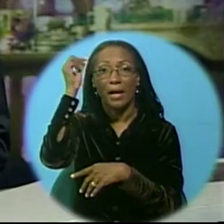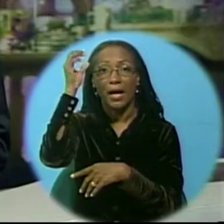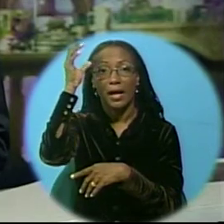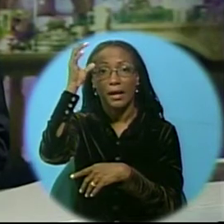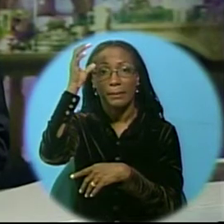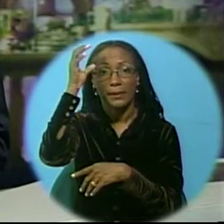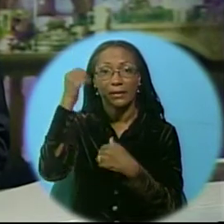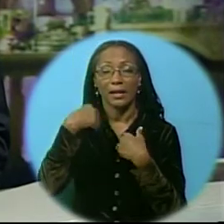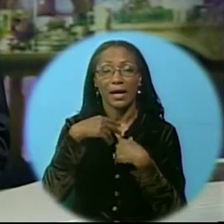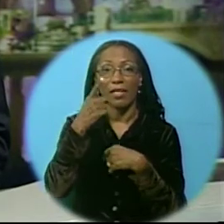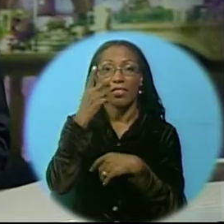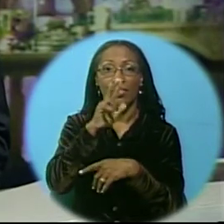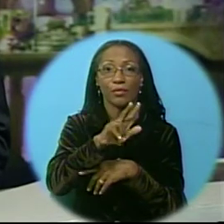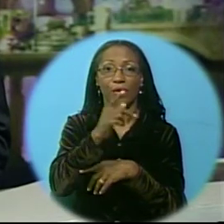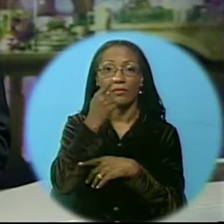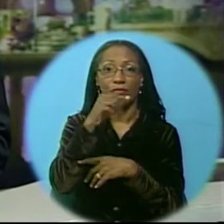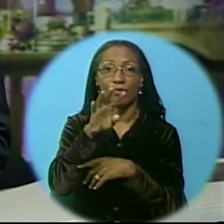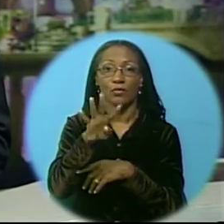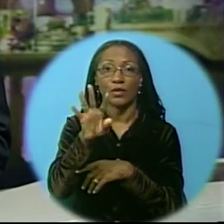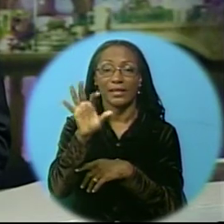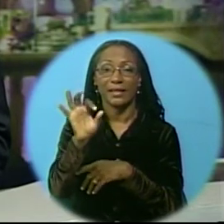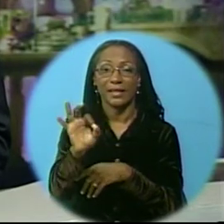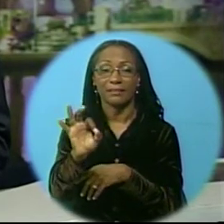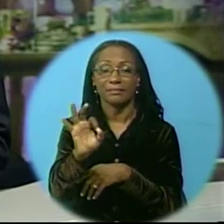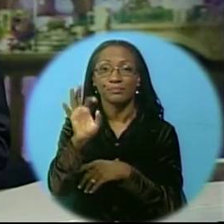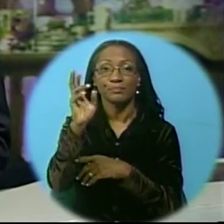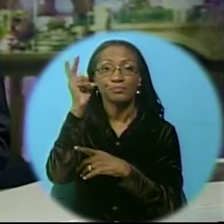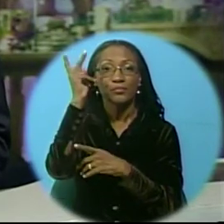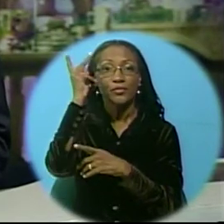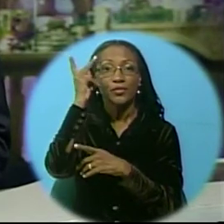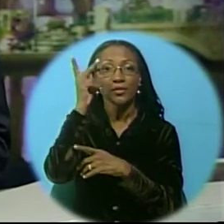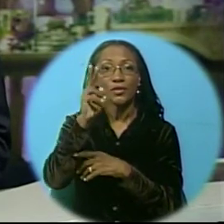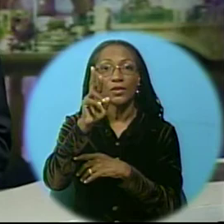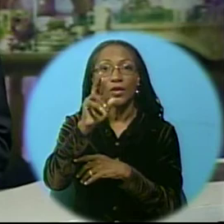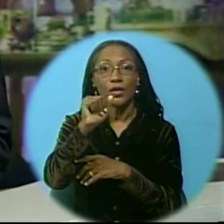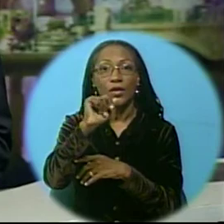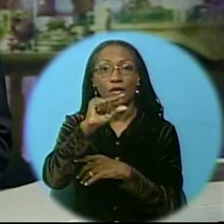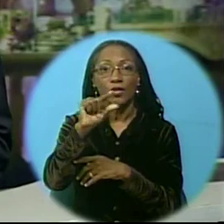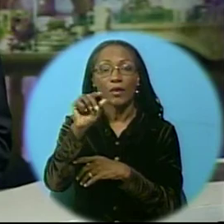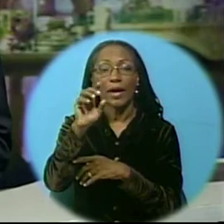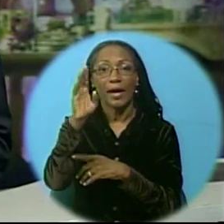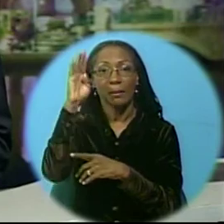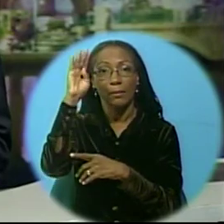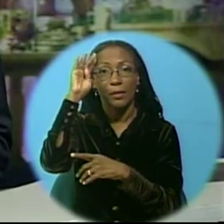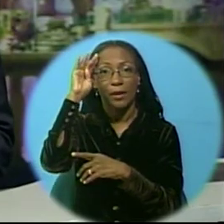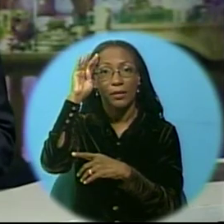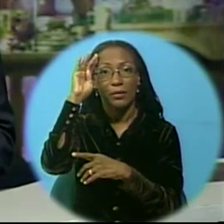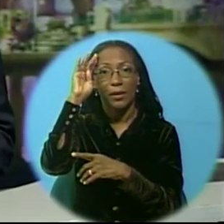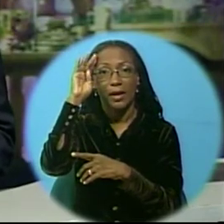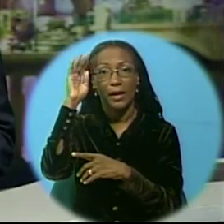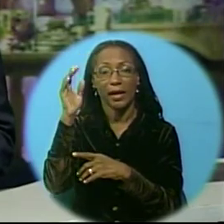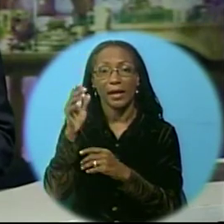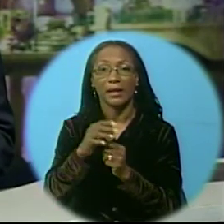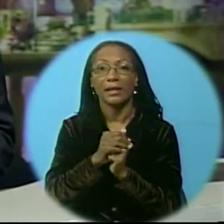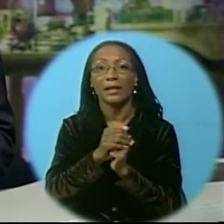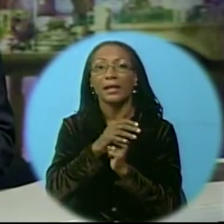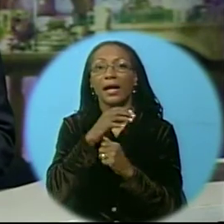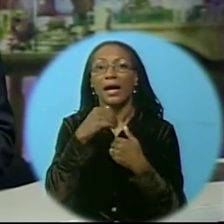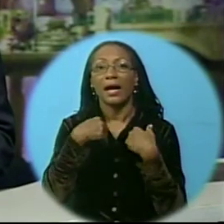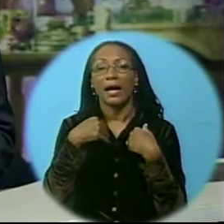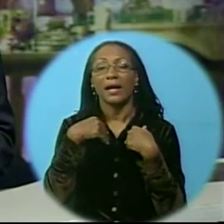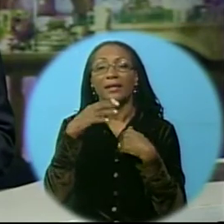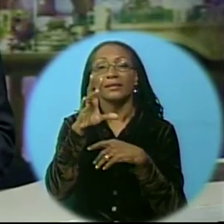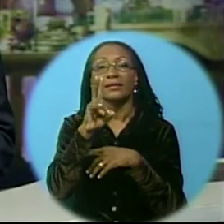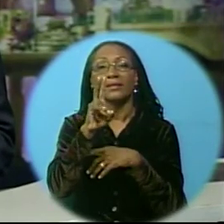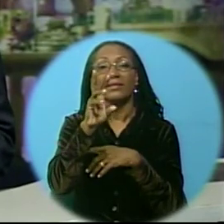for 49. Then opener Craig Brathwaite scored more than half of the Windies A total, as his 76,